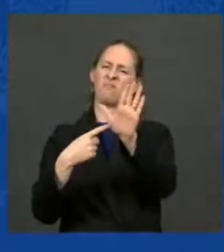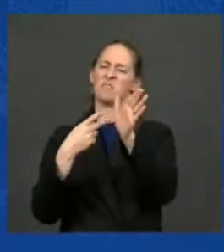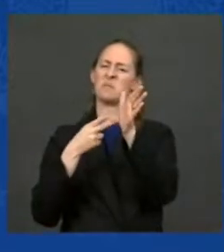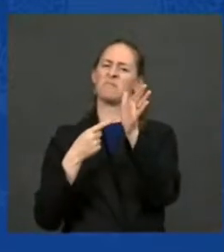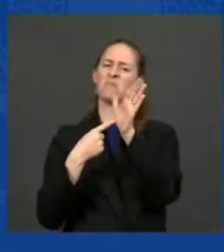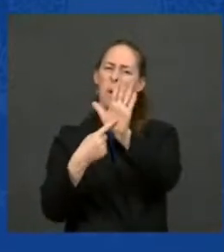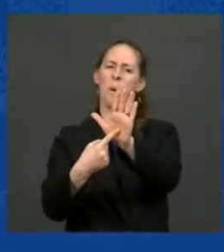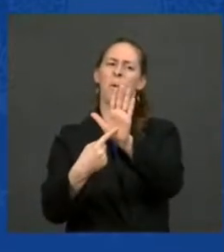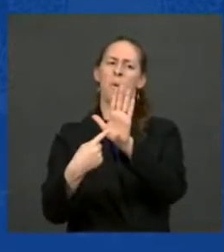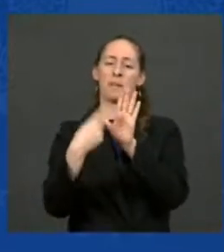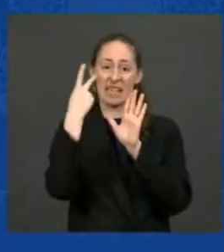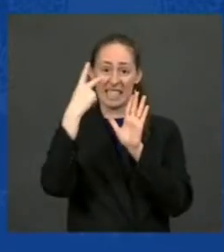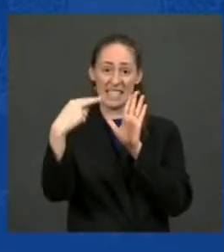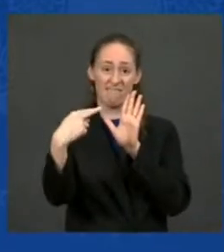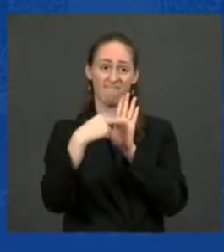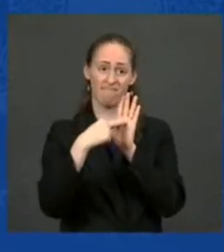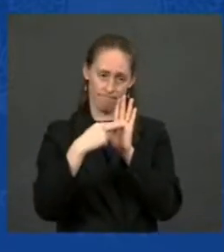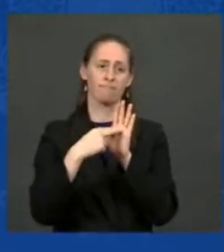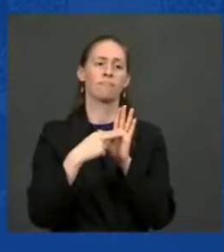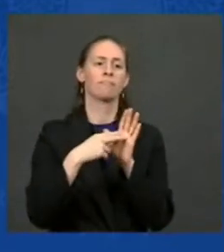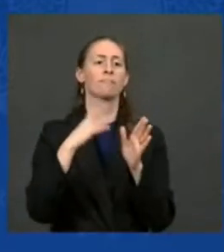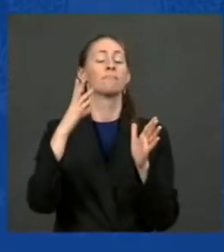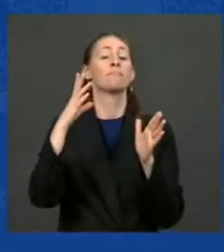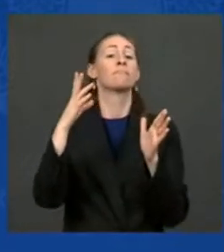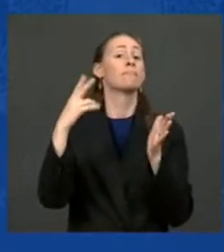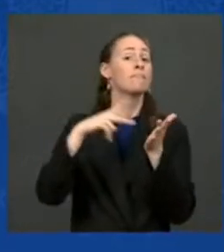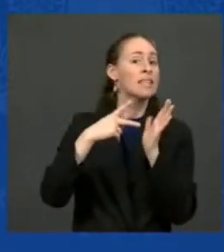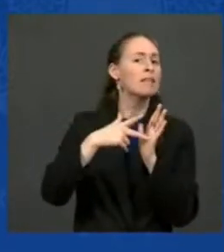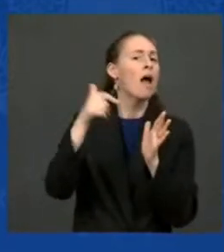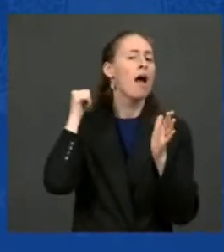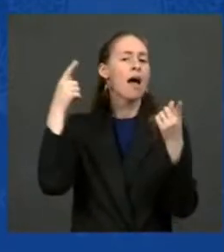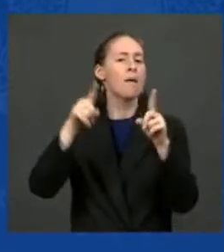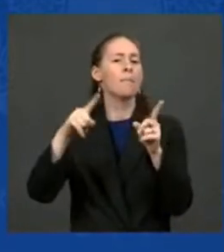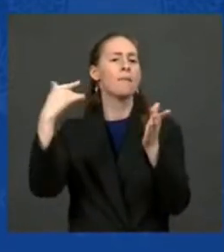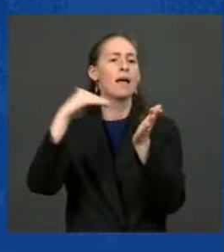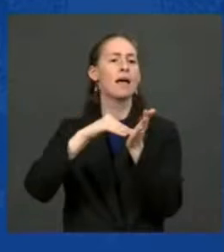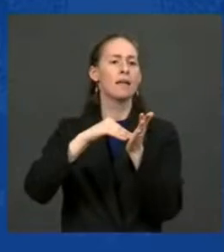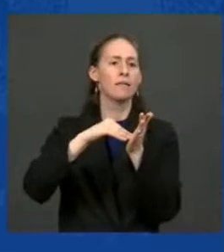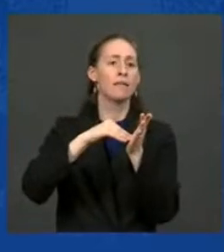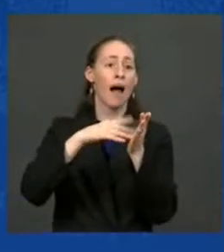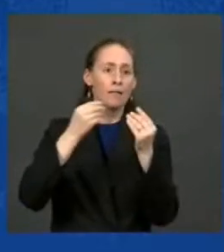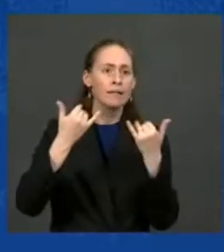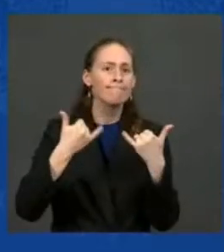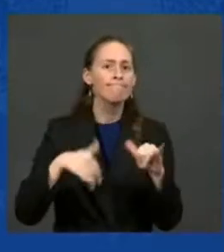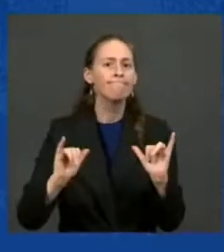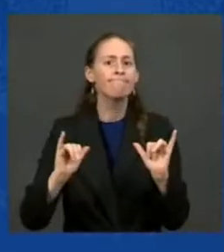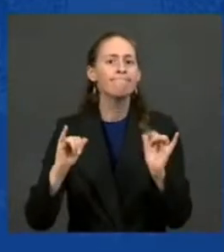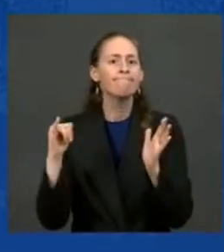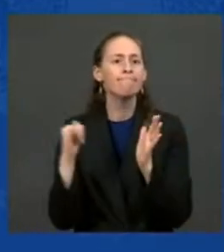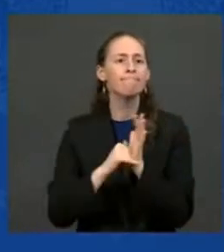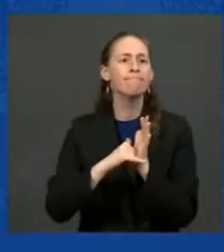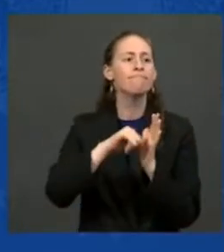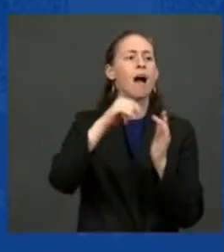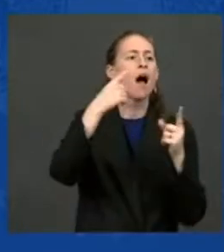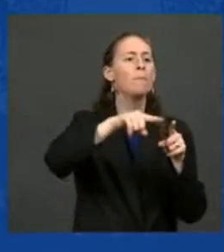the repetition of atrocities, which are happening now in other parts of the world.